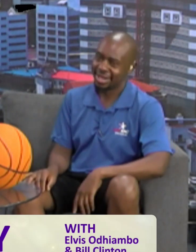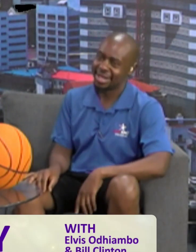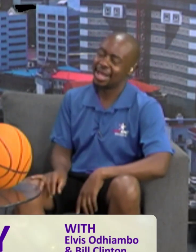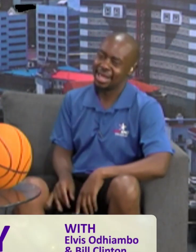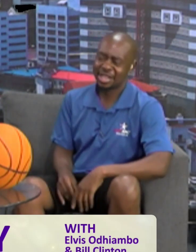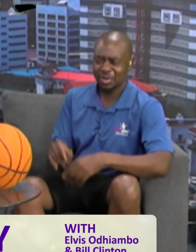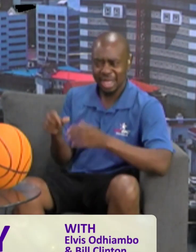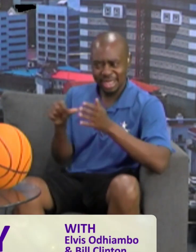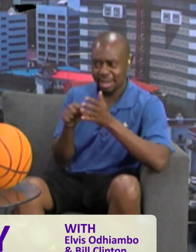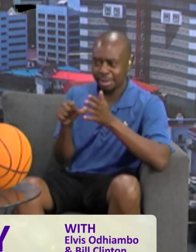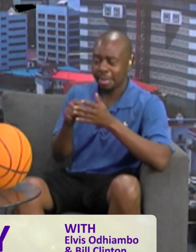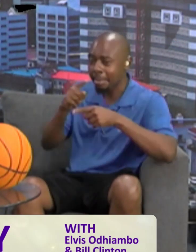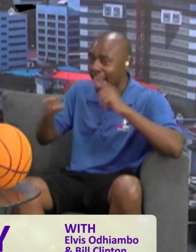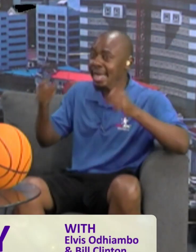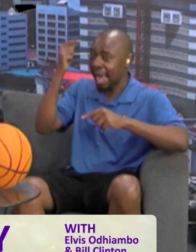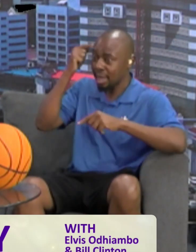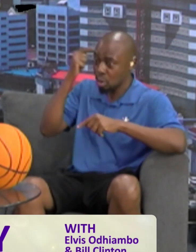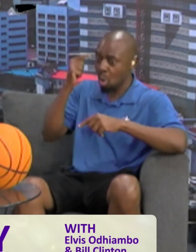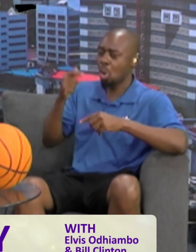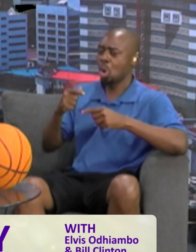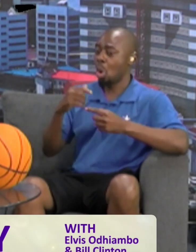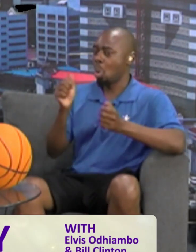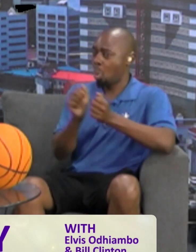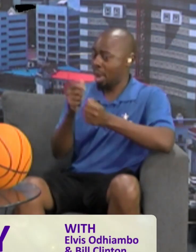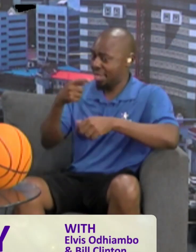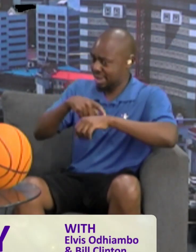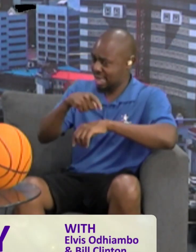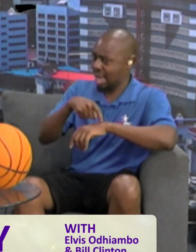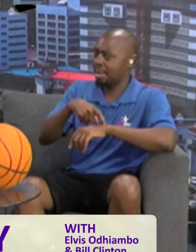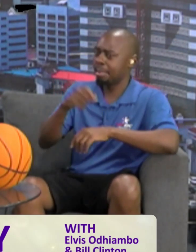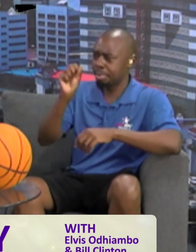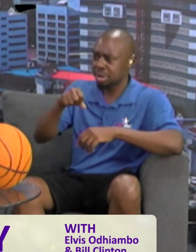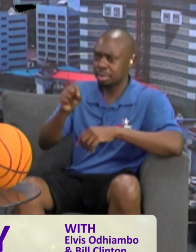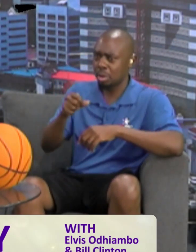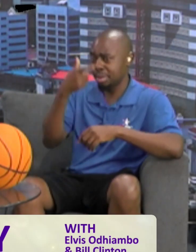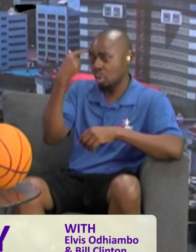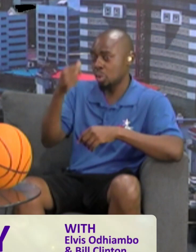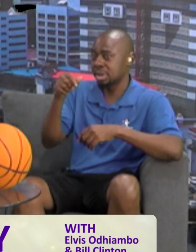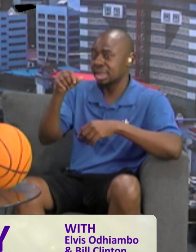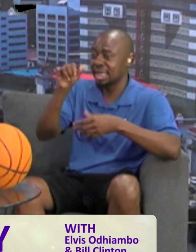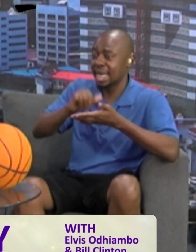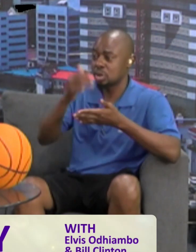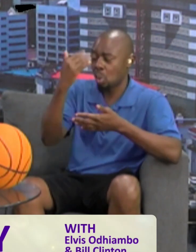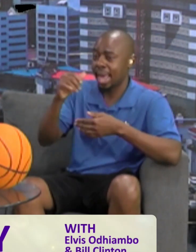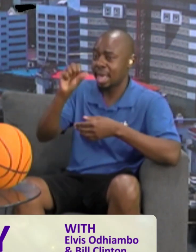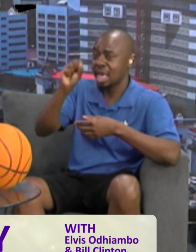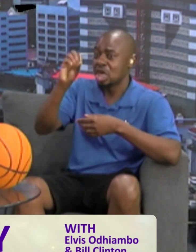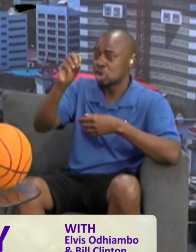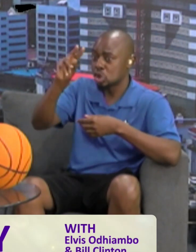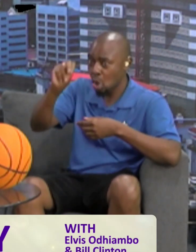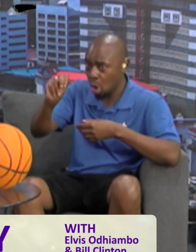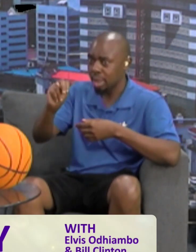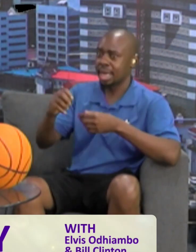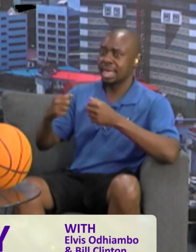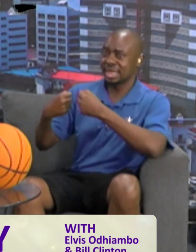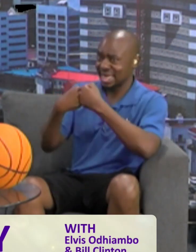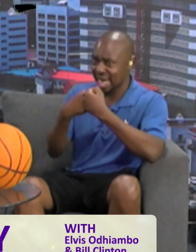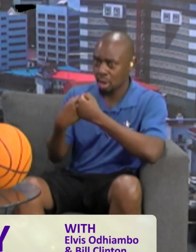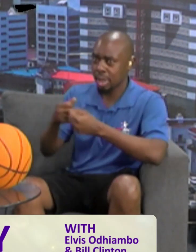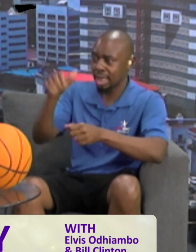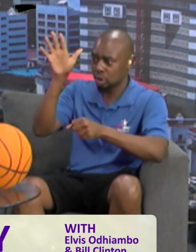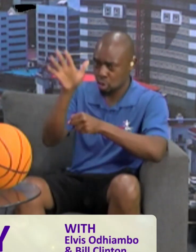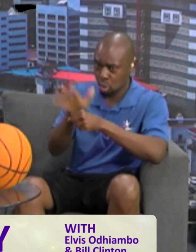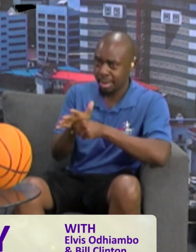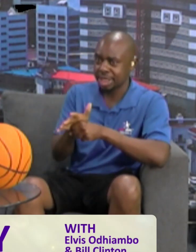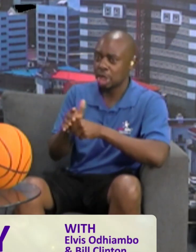them once they lost Kane. But I also know that with time, I believe that we can be able to see